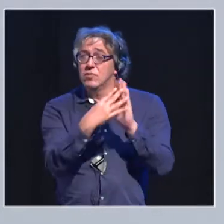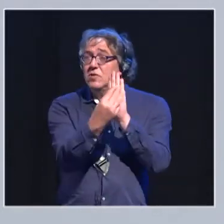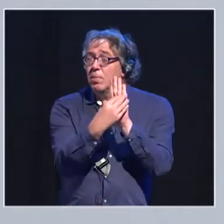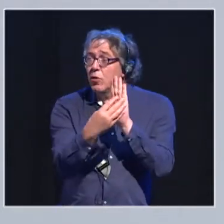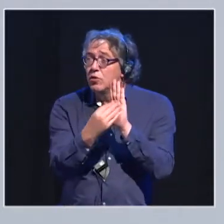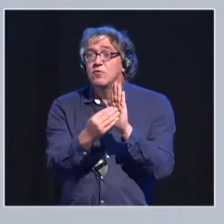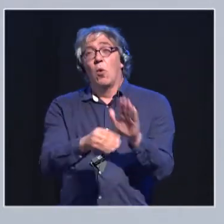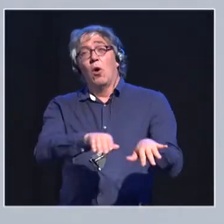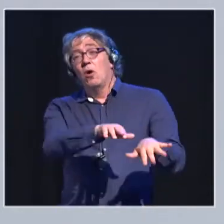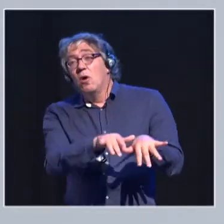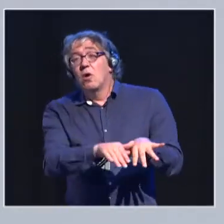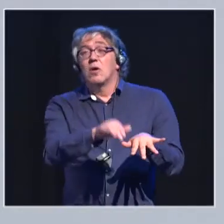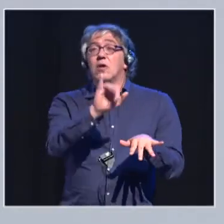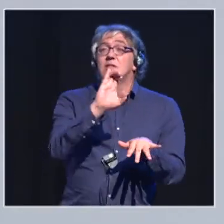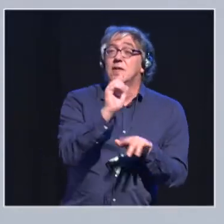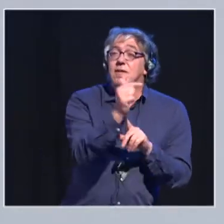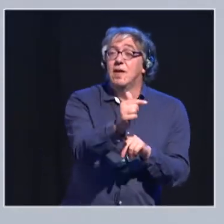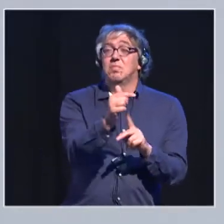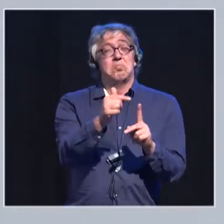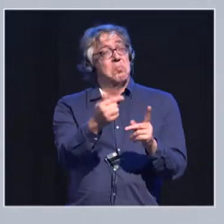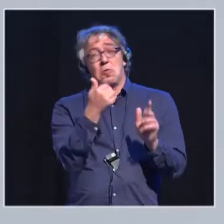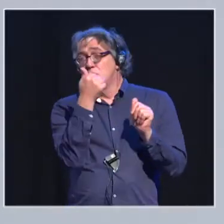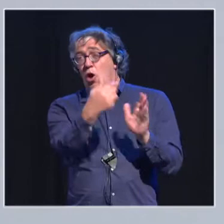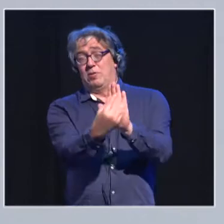digitalization and ICT,